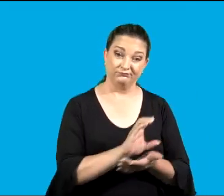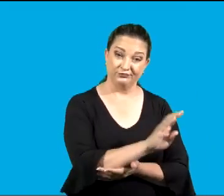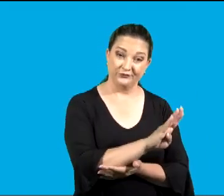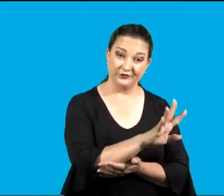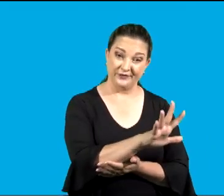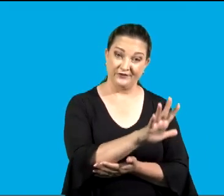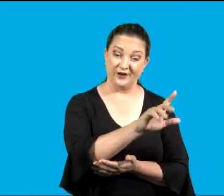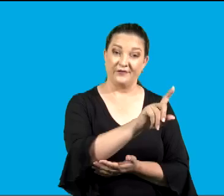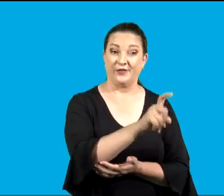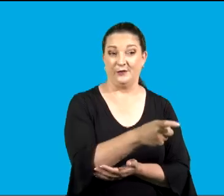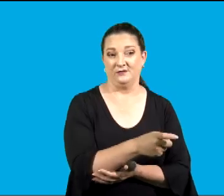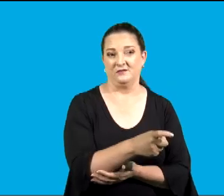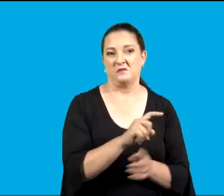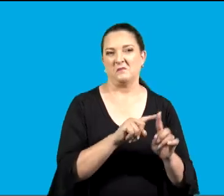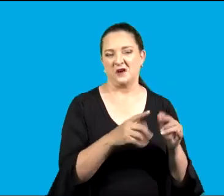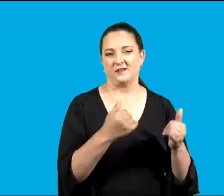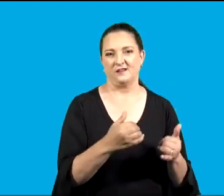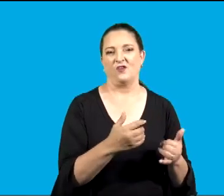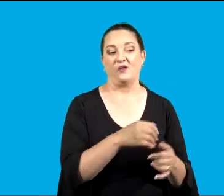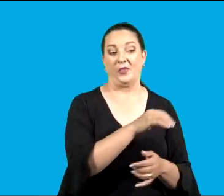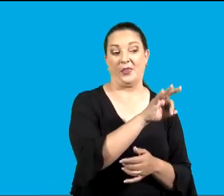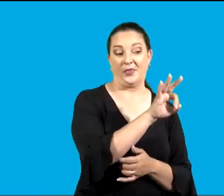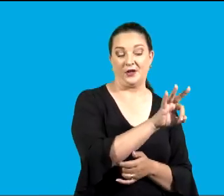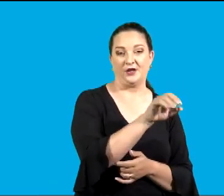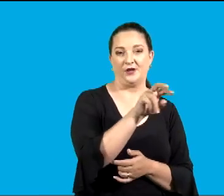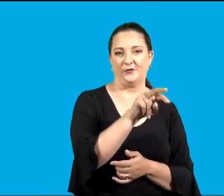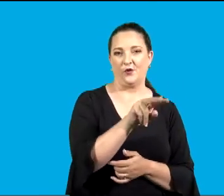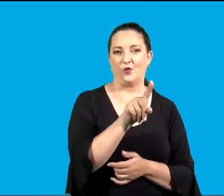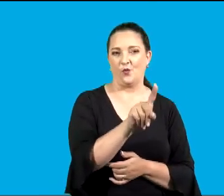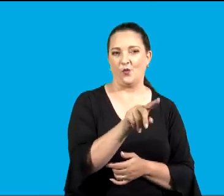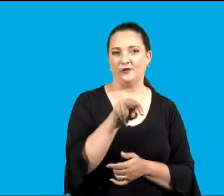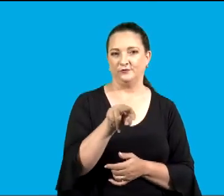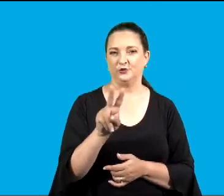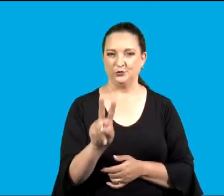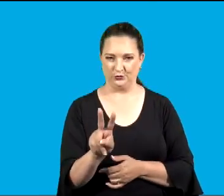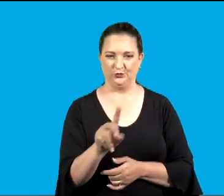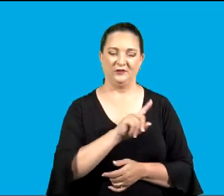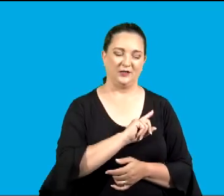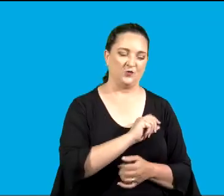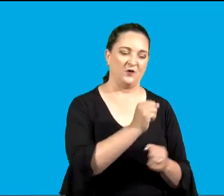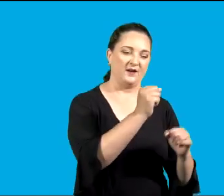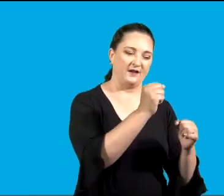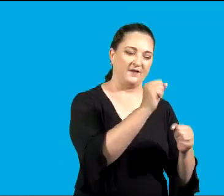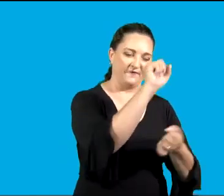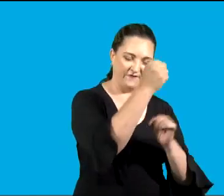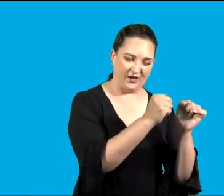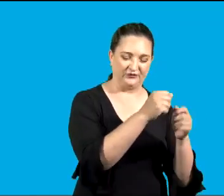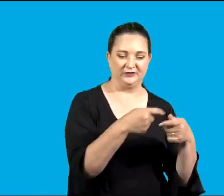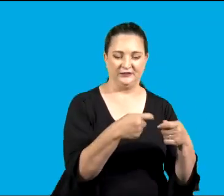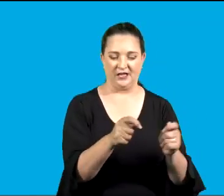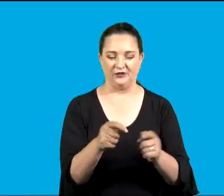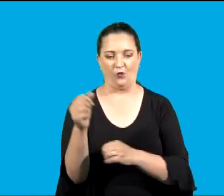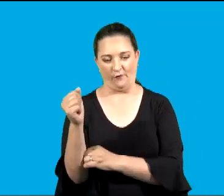allocated according to the old ratio of 3:1:2 for the factory, sales, and office